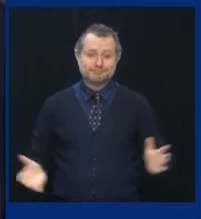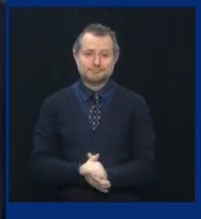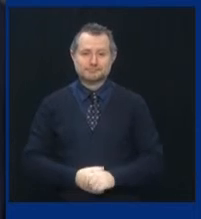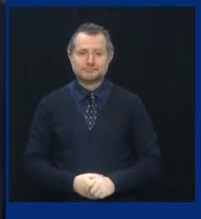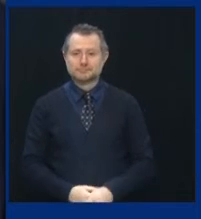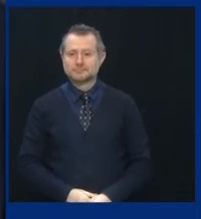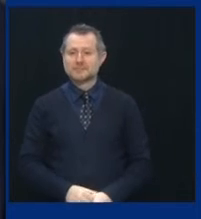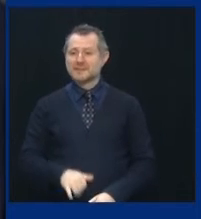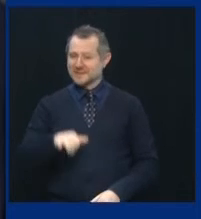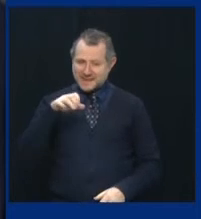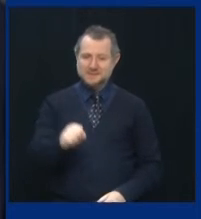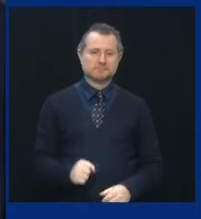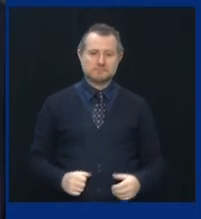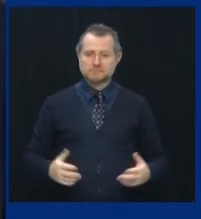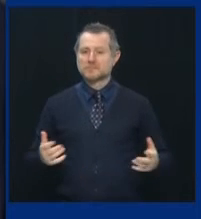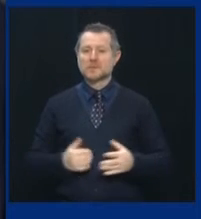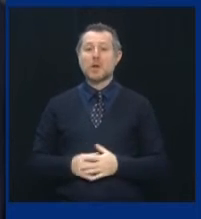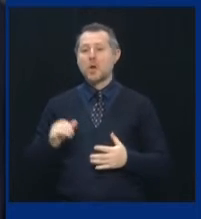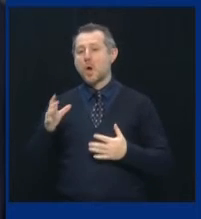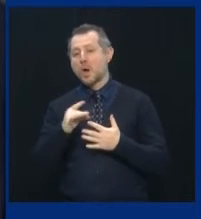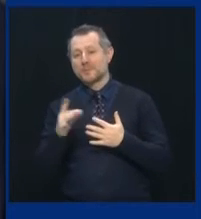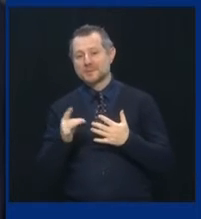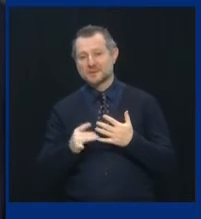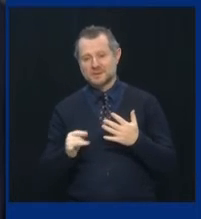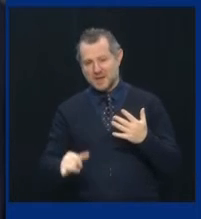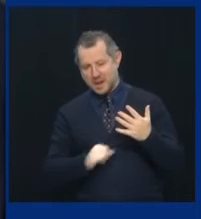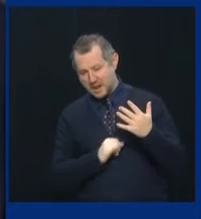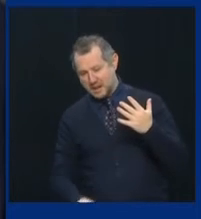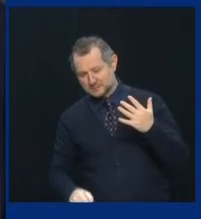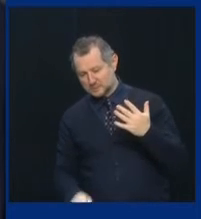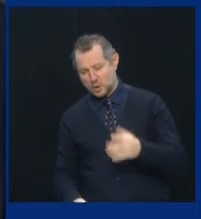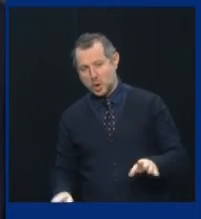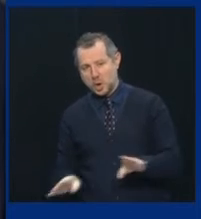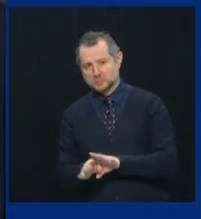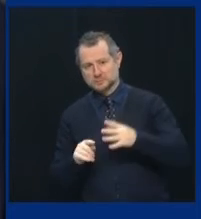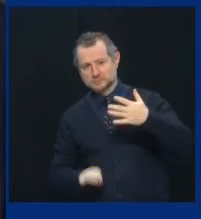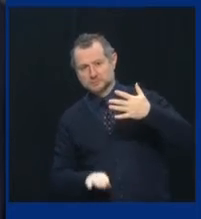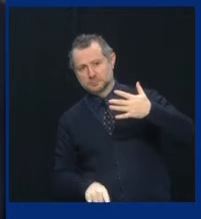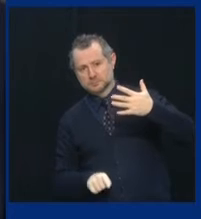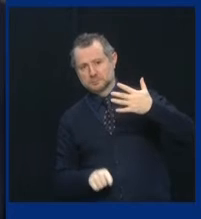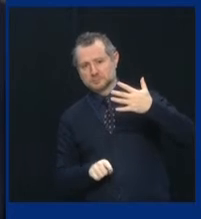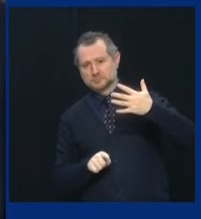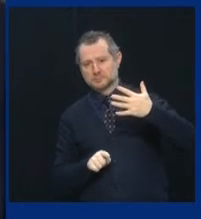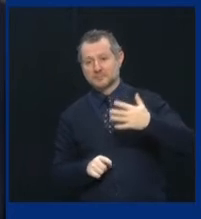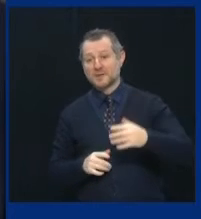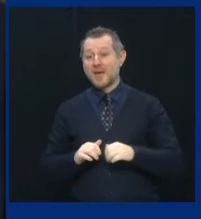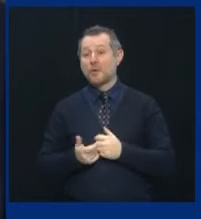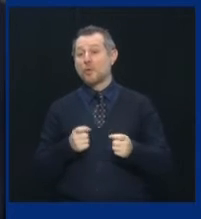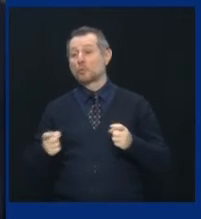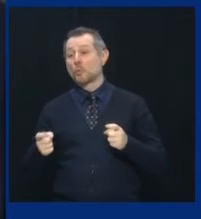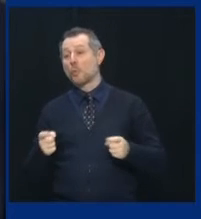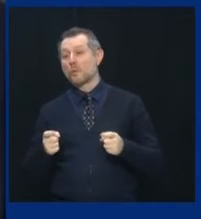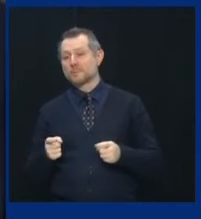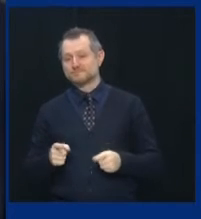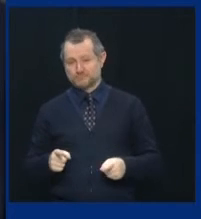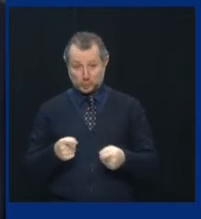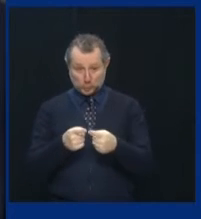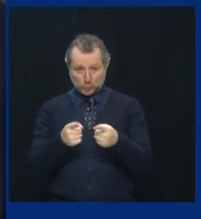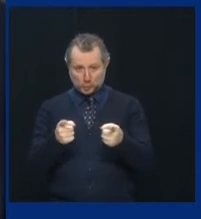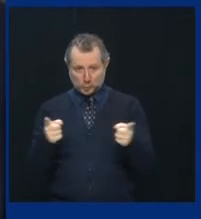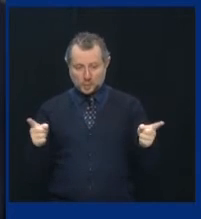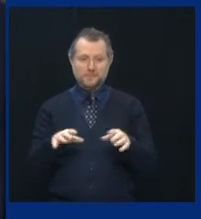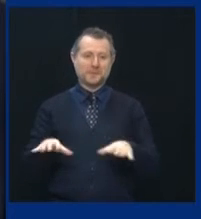that is a last resort. But that is a function of our behavior. The Finger